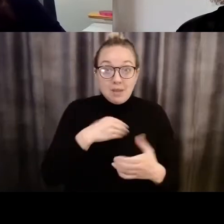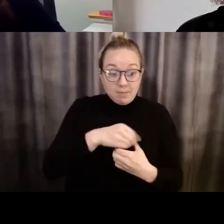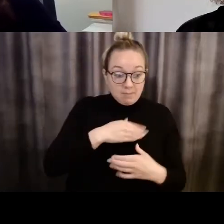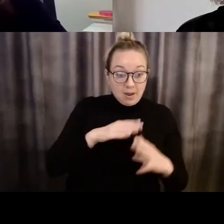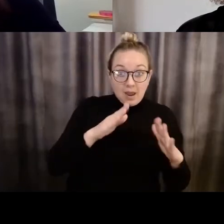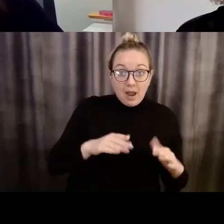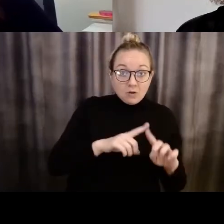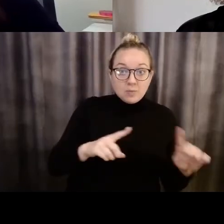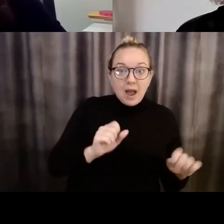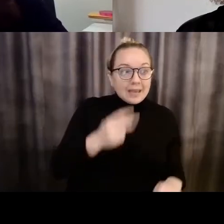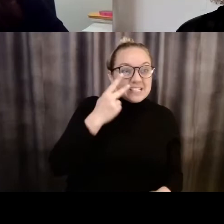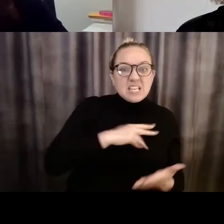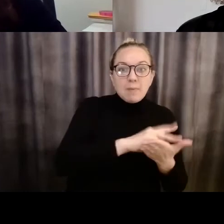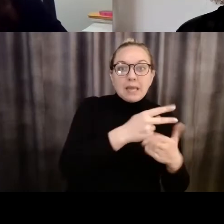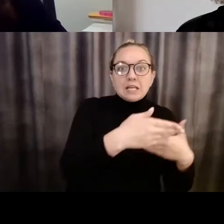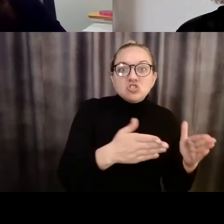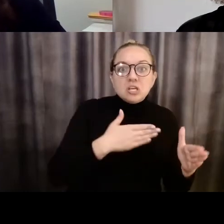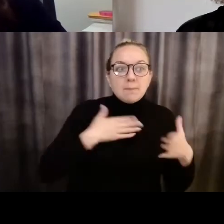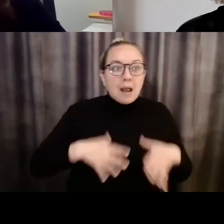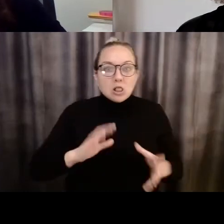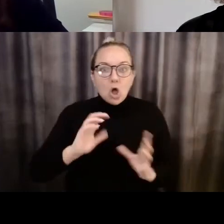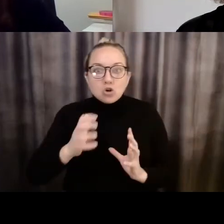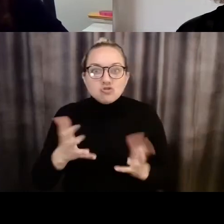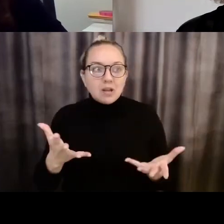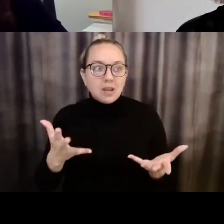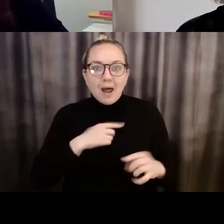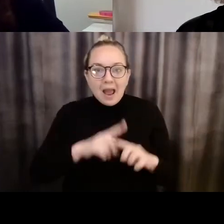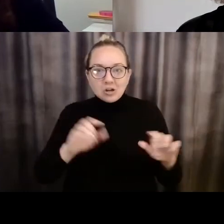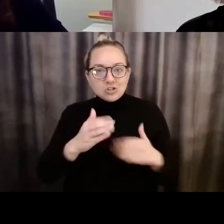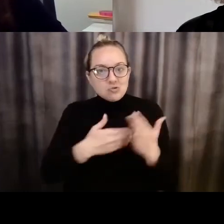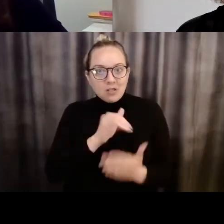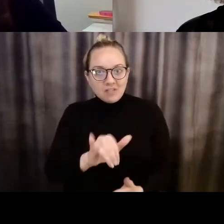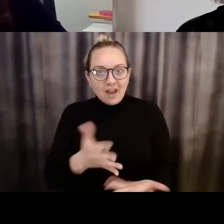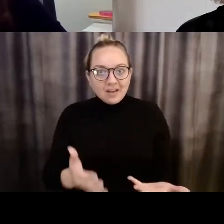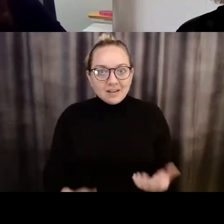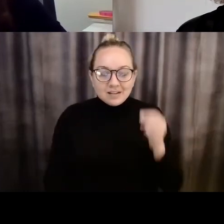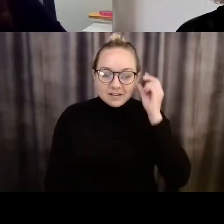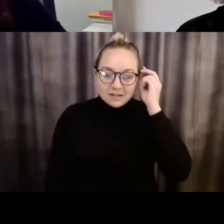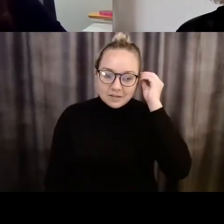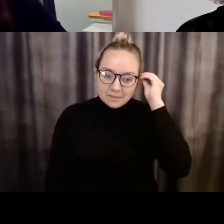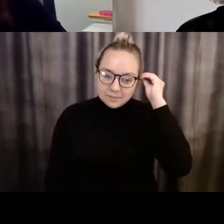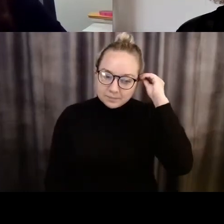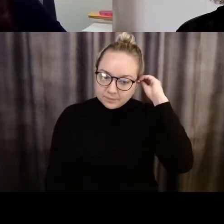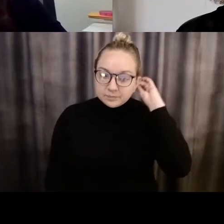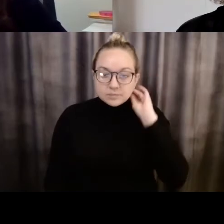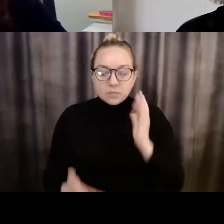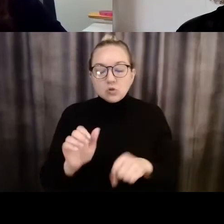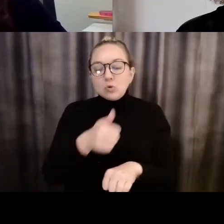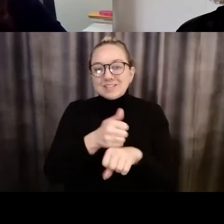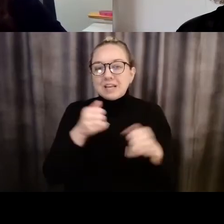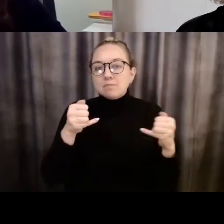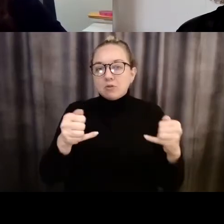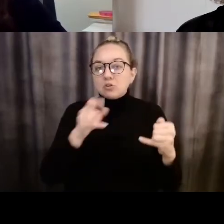or the laundry in front of me. Like, you can't do that, right? So for me, setting up boundaries was important. Again, going back